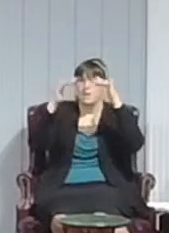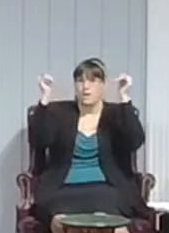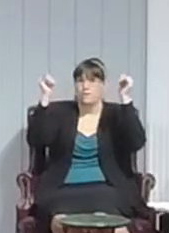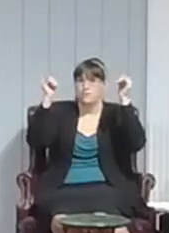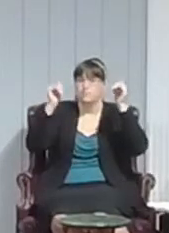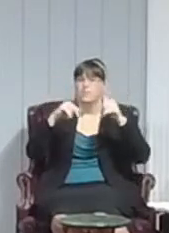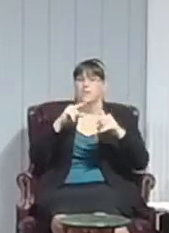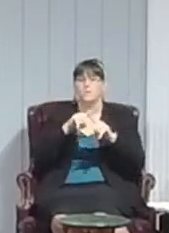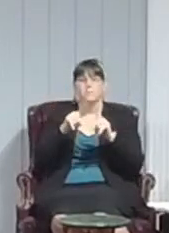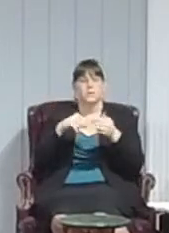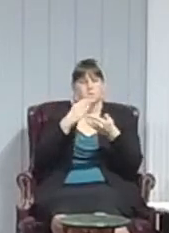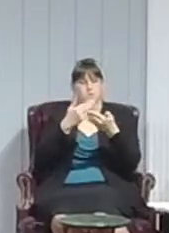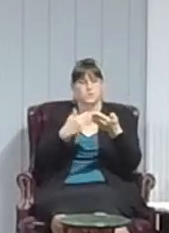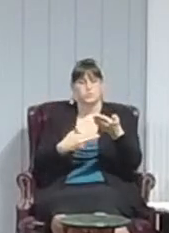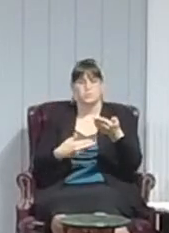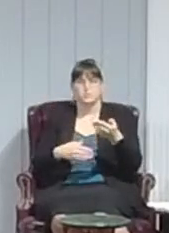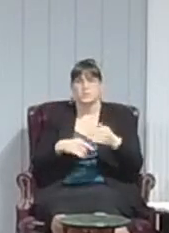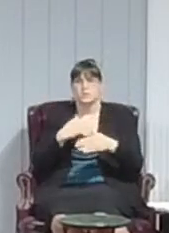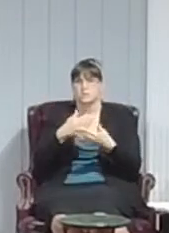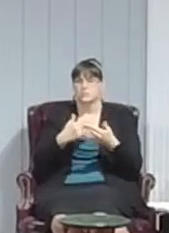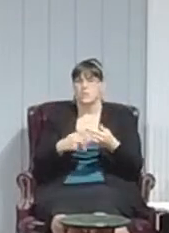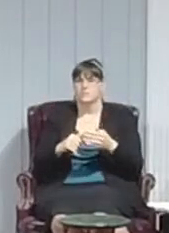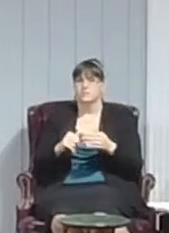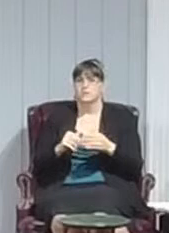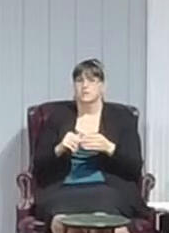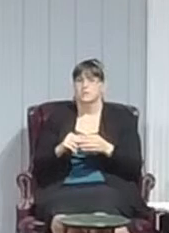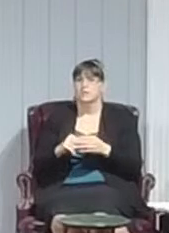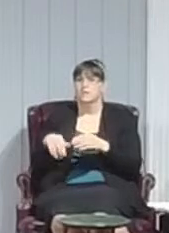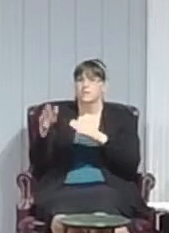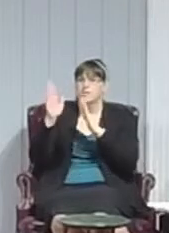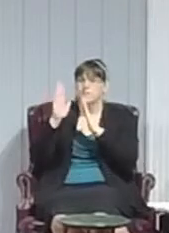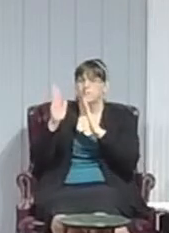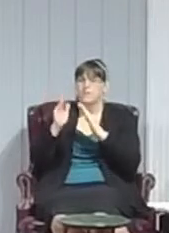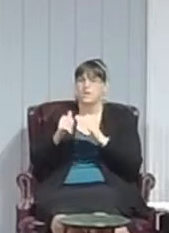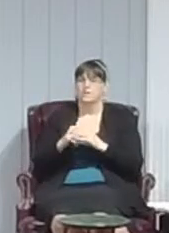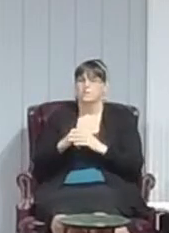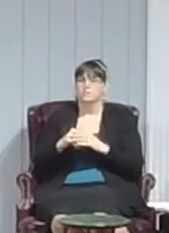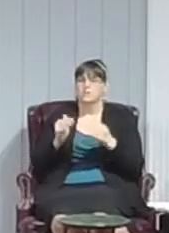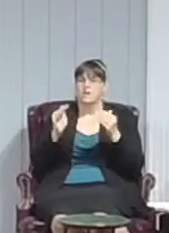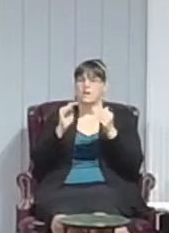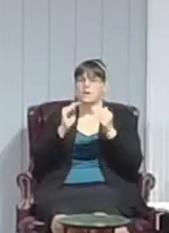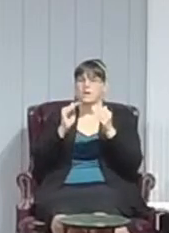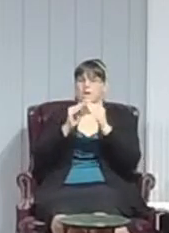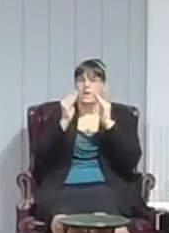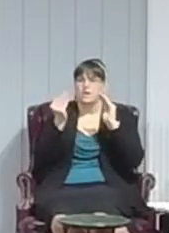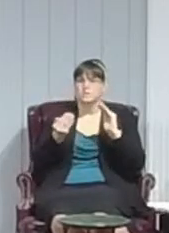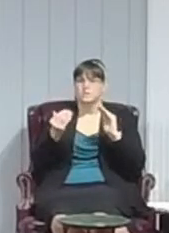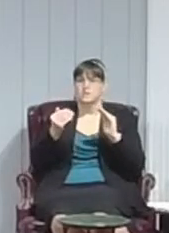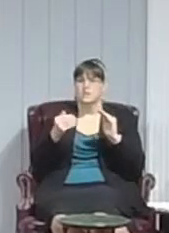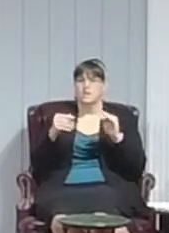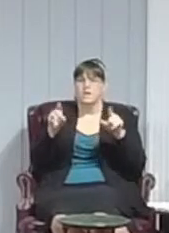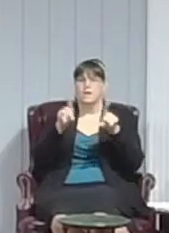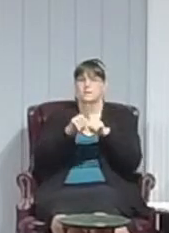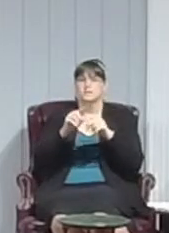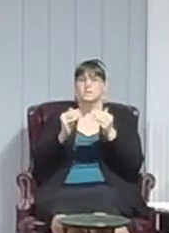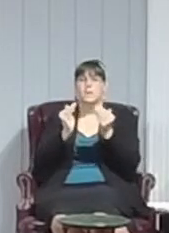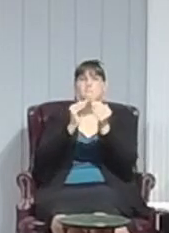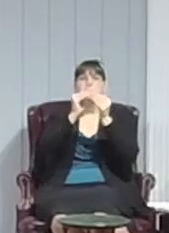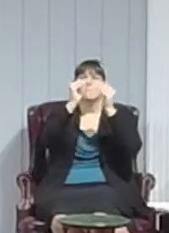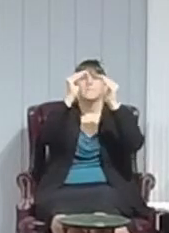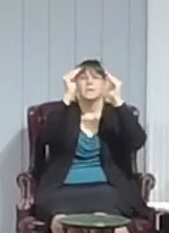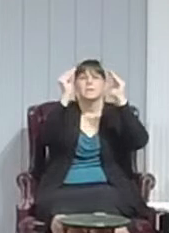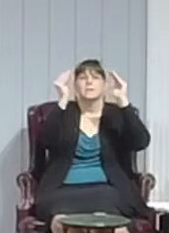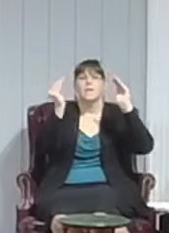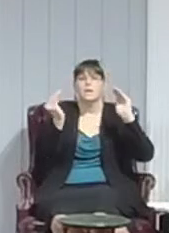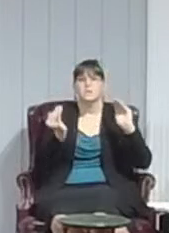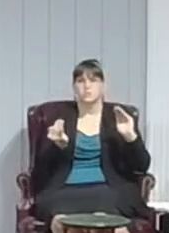But look at the description he gives. Number one, he describes the Father's house as palatial. My Father's house are many mansions. He uses